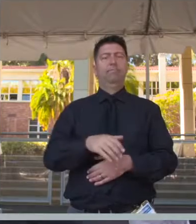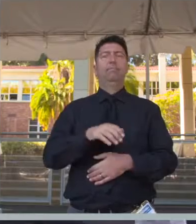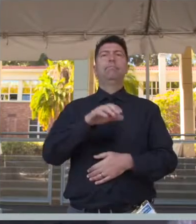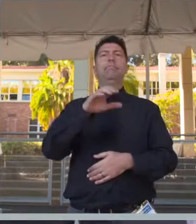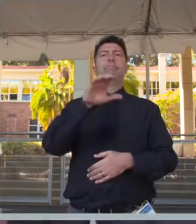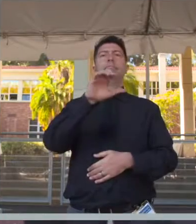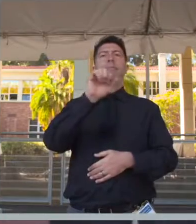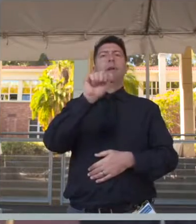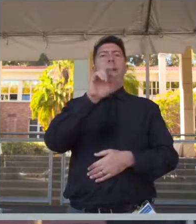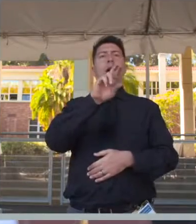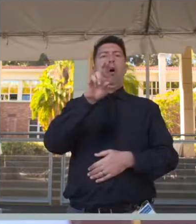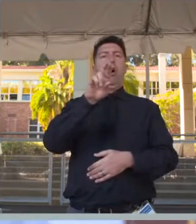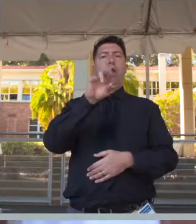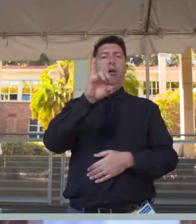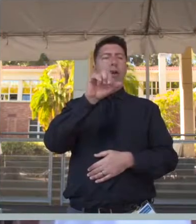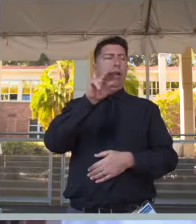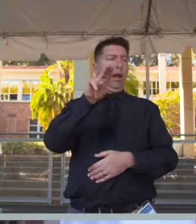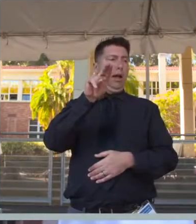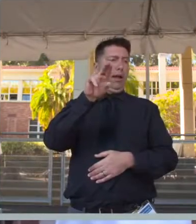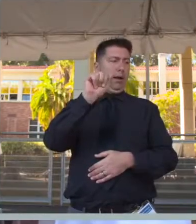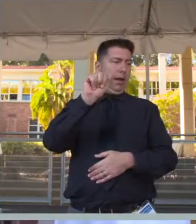Ariana Nazam.